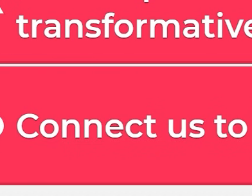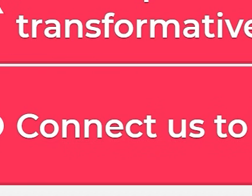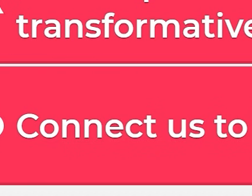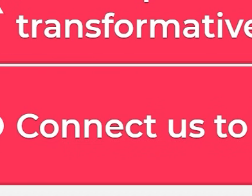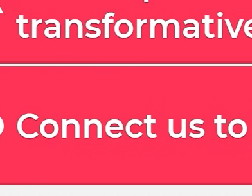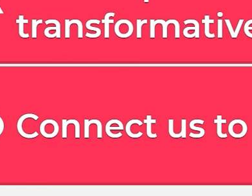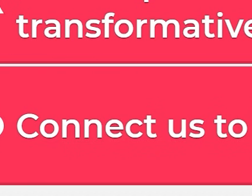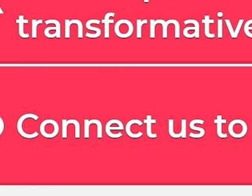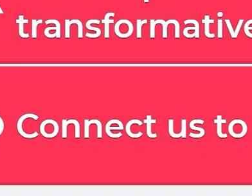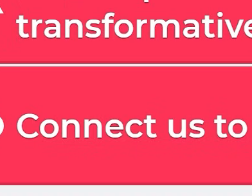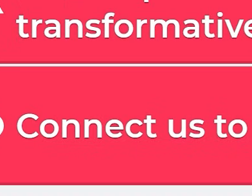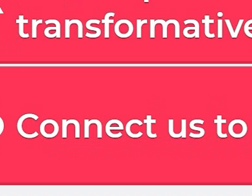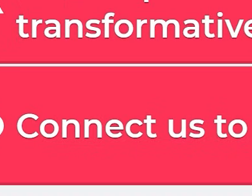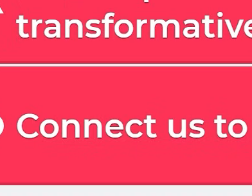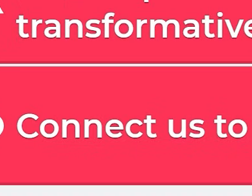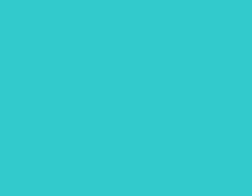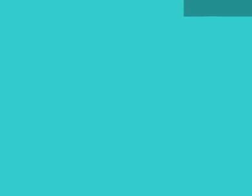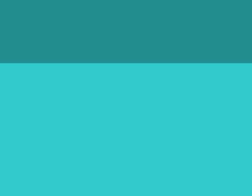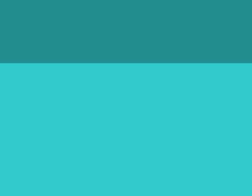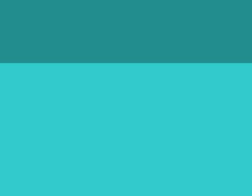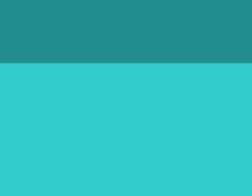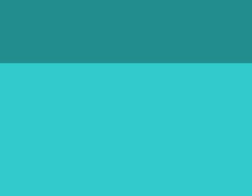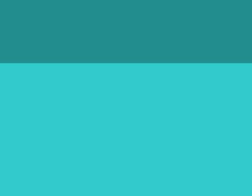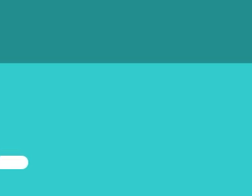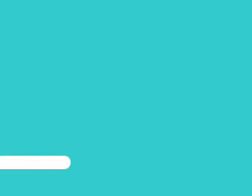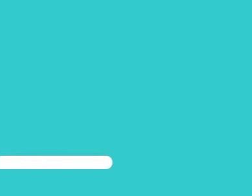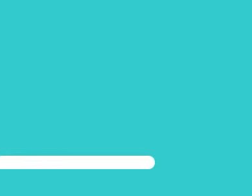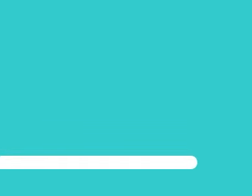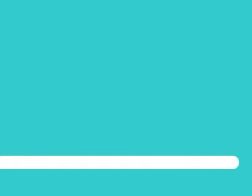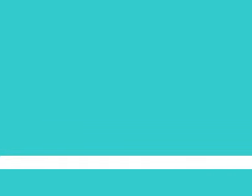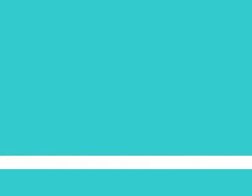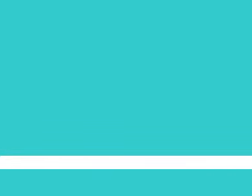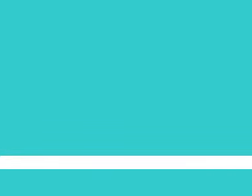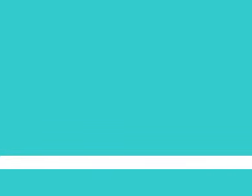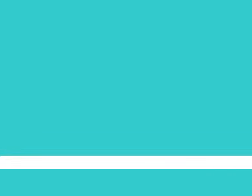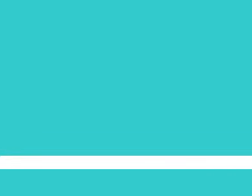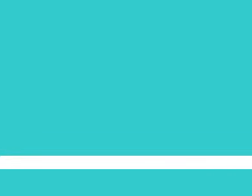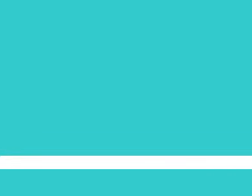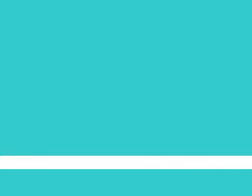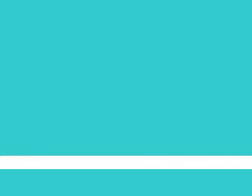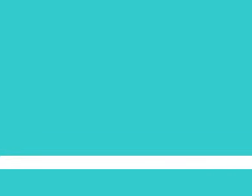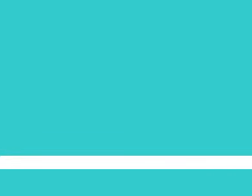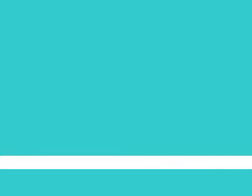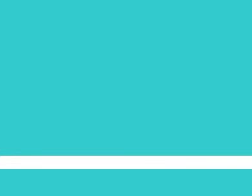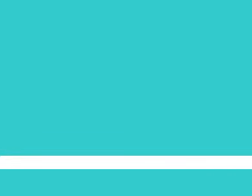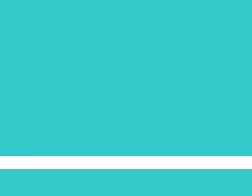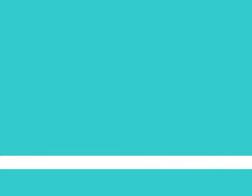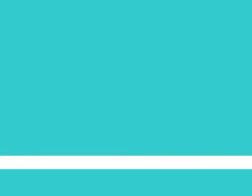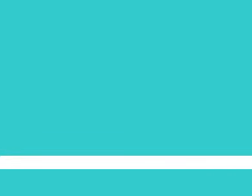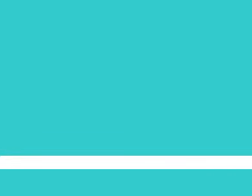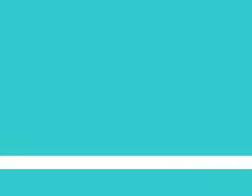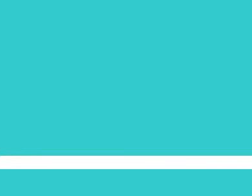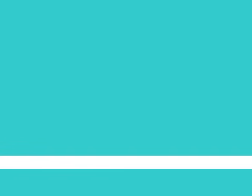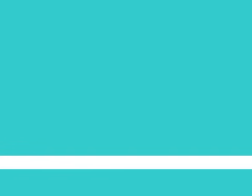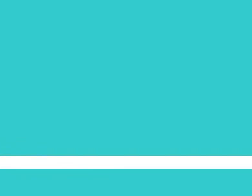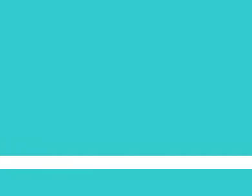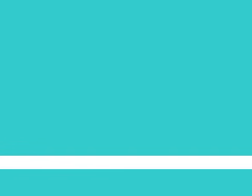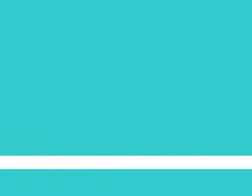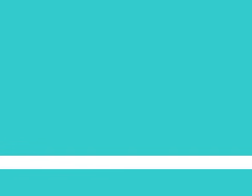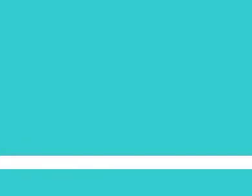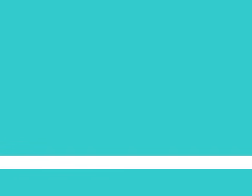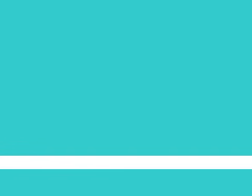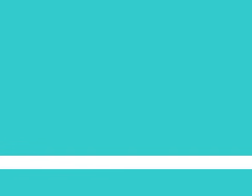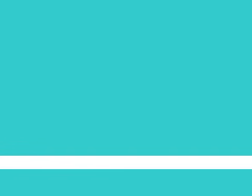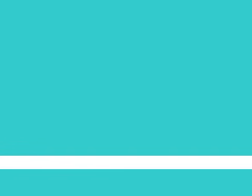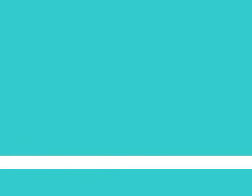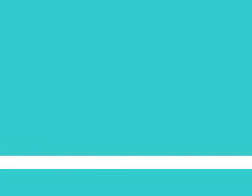around page 16 to 20. Number 5. This question is from the Muslim Societies and Civilizations